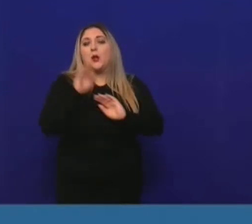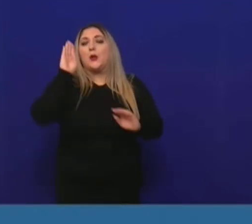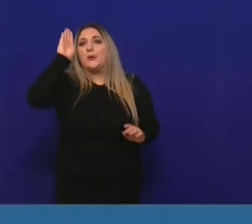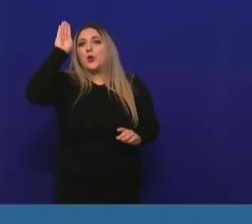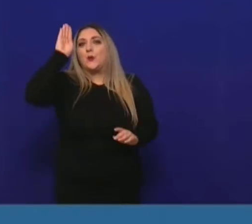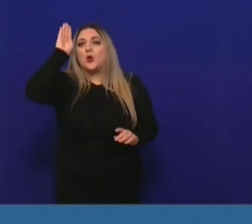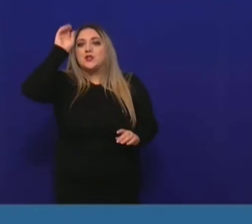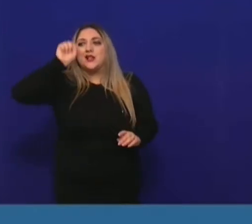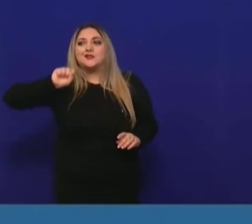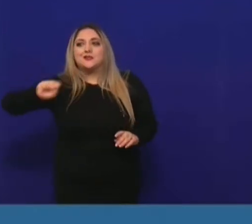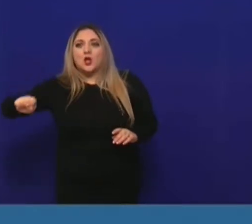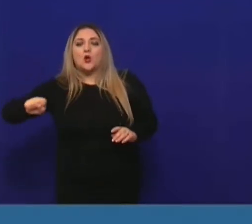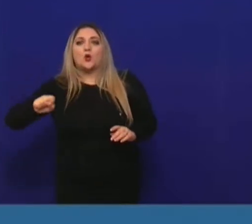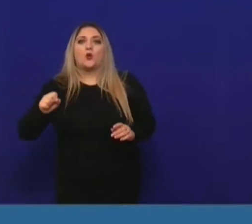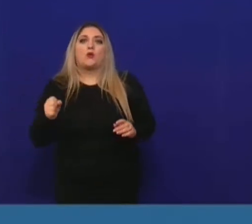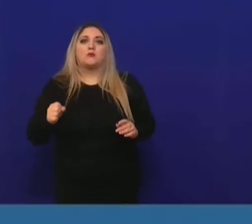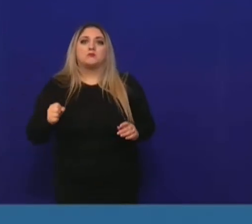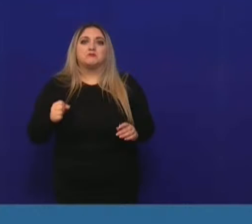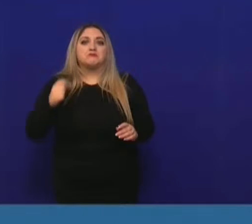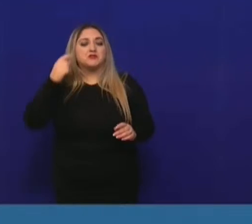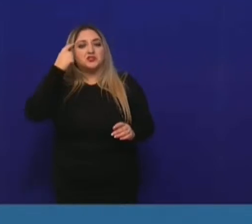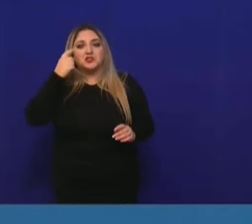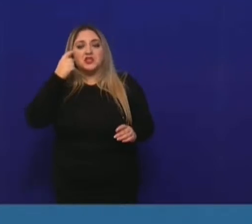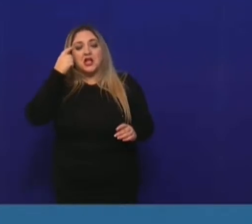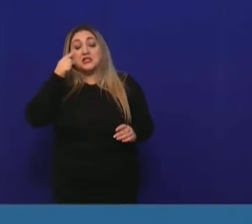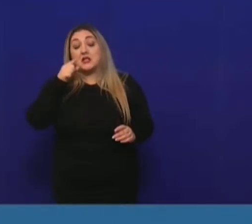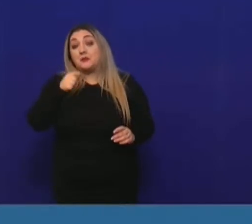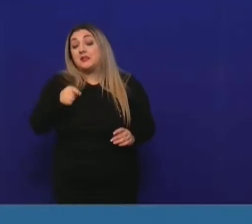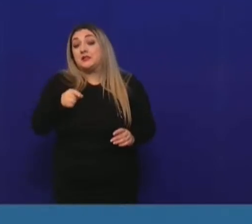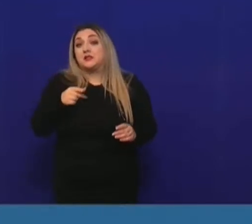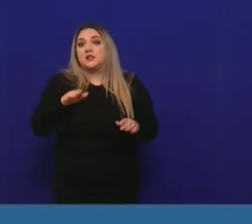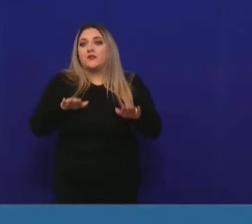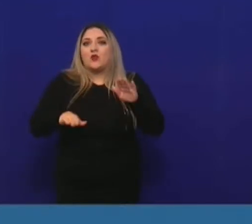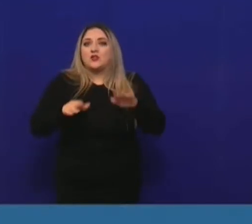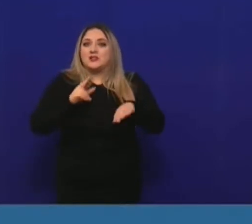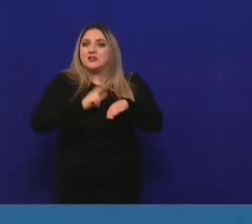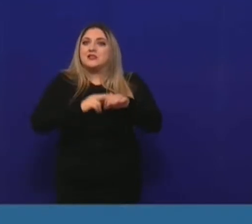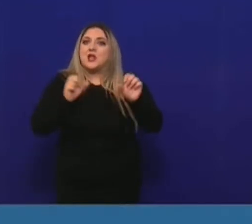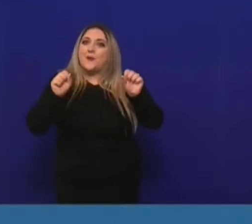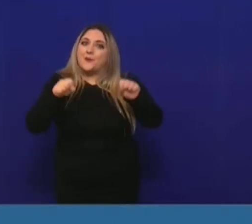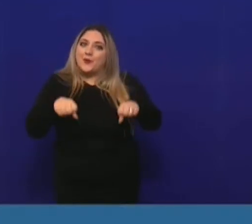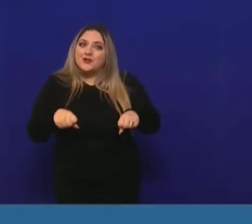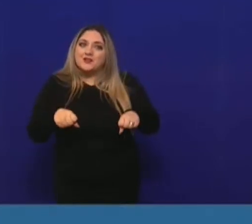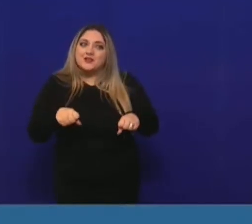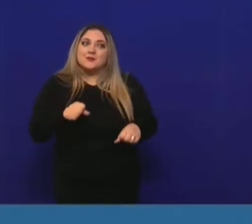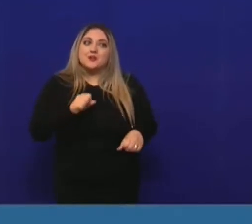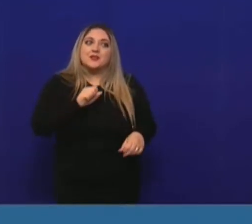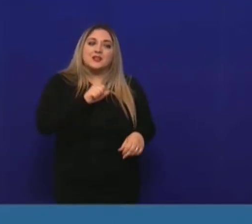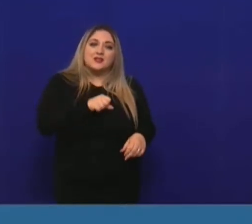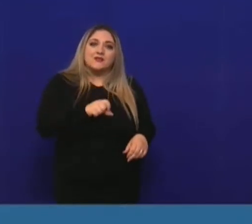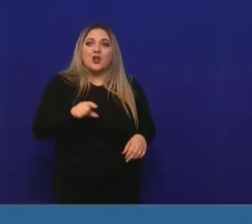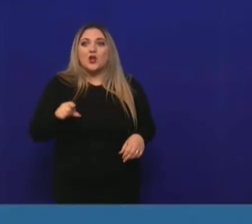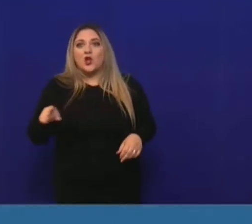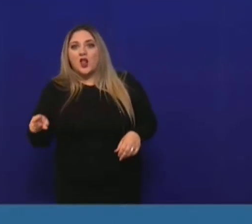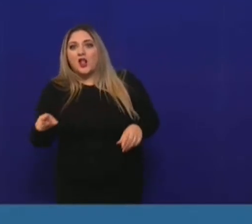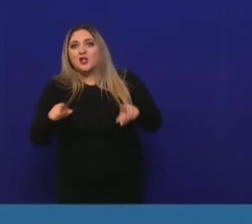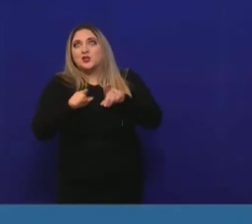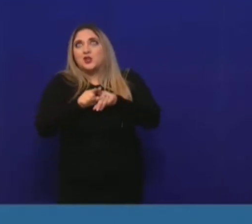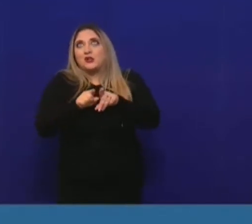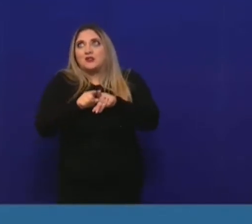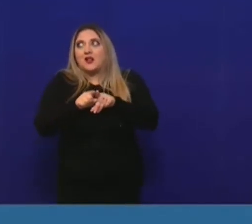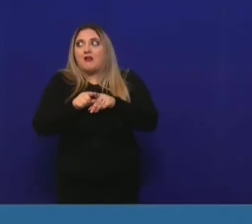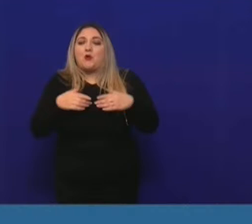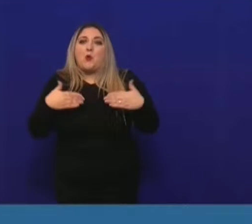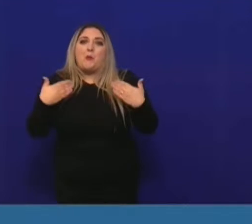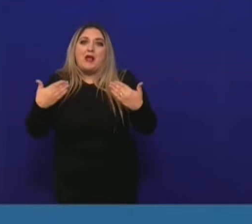forsi kontrolla dawk il-partitarji li jkun hemm fl-istadium, xorta jkunu qegħdin jieħdu pjaċir, xorta jkun hemm